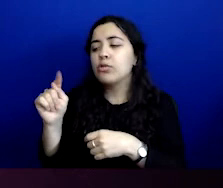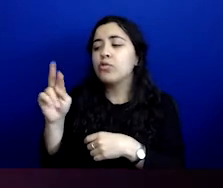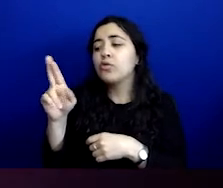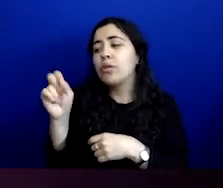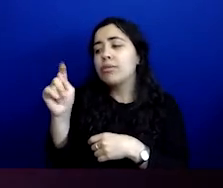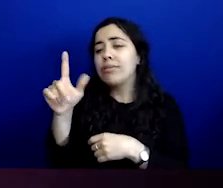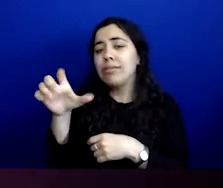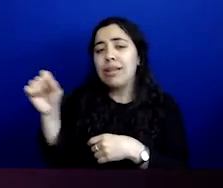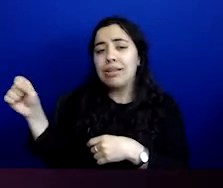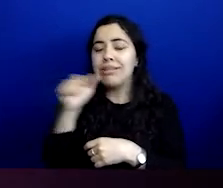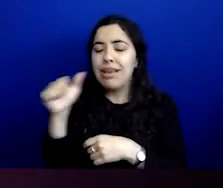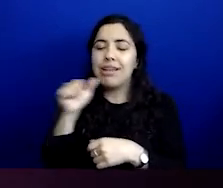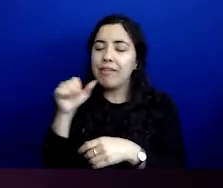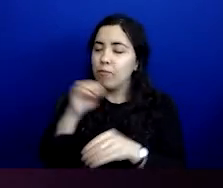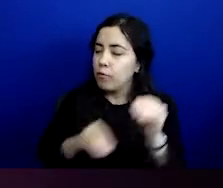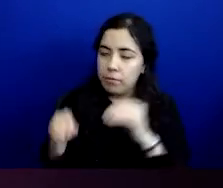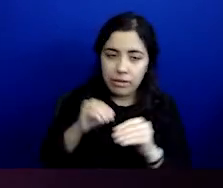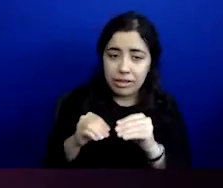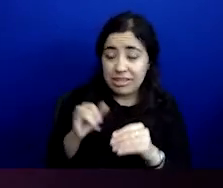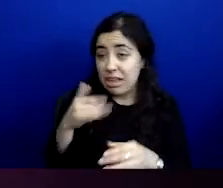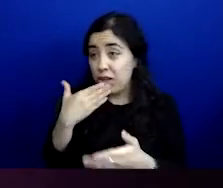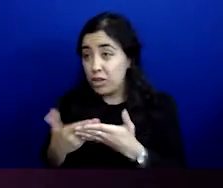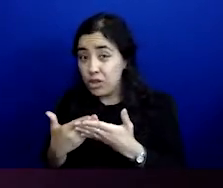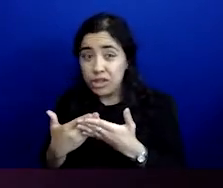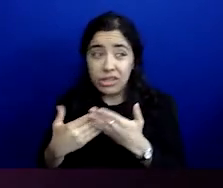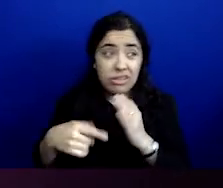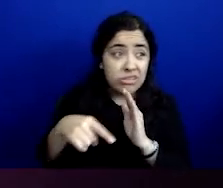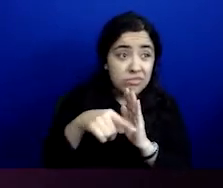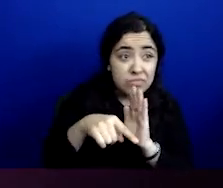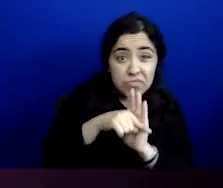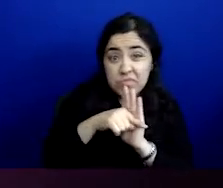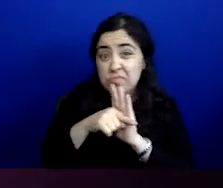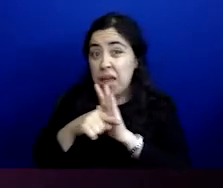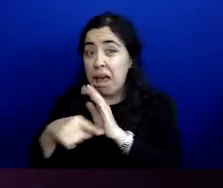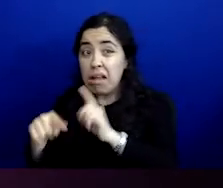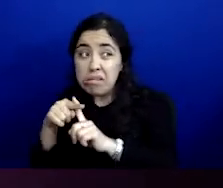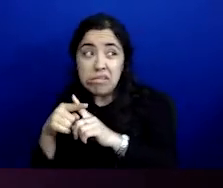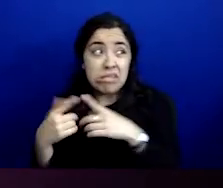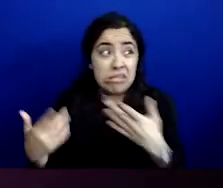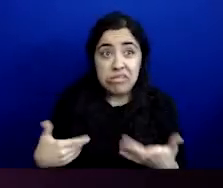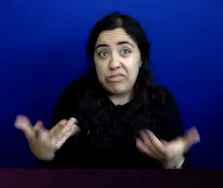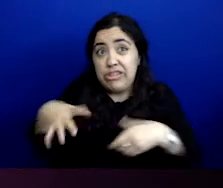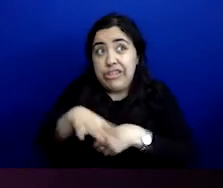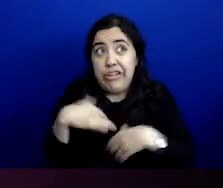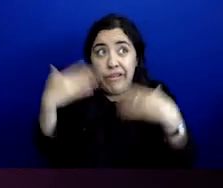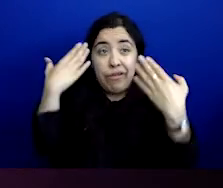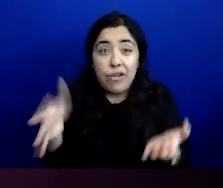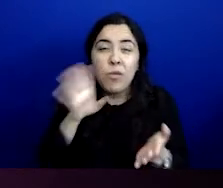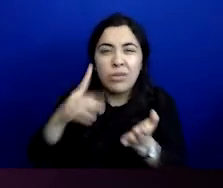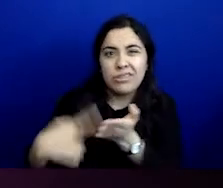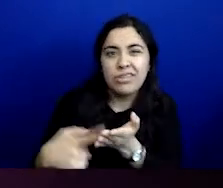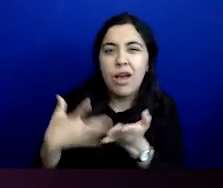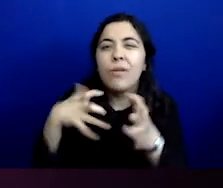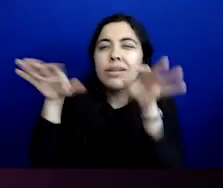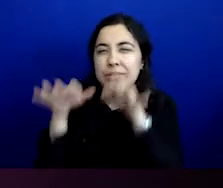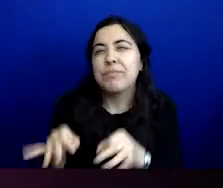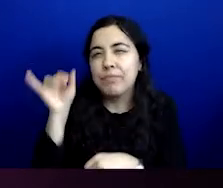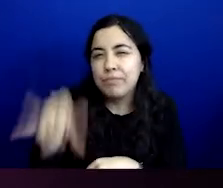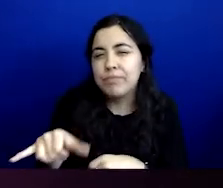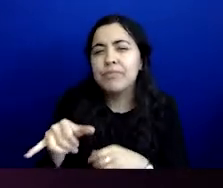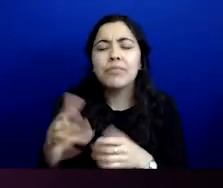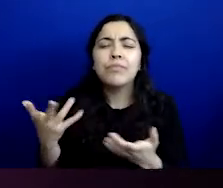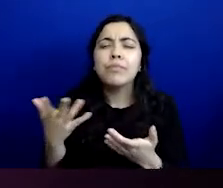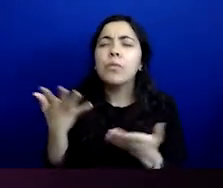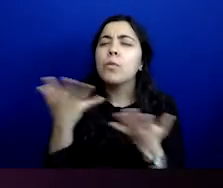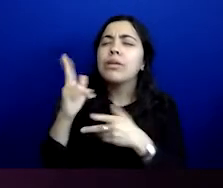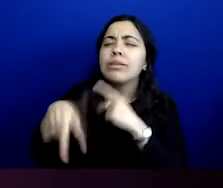good or are these things bad? I mean, shit, I don't know. But that's what we're about to talk about in just a moment, right? I kind of want to like explain that. So like, what are the